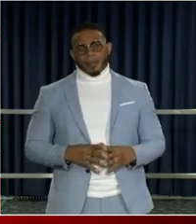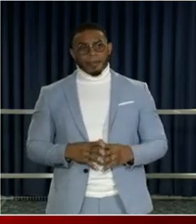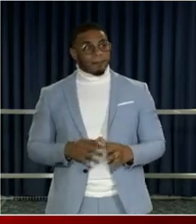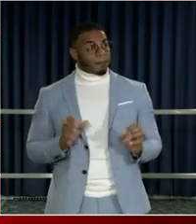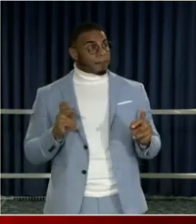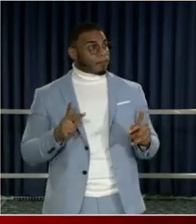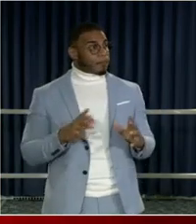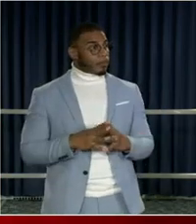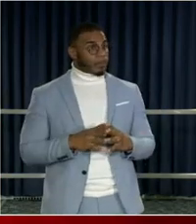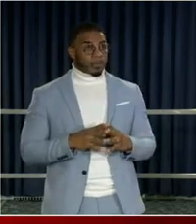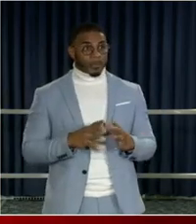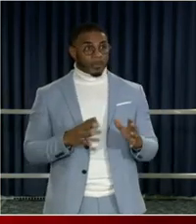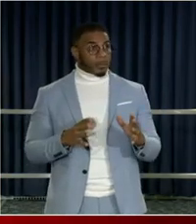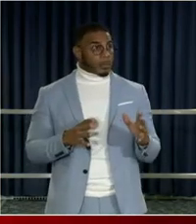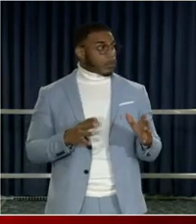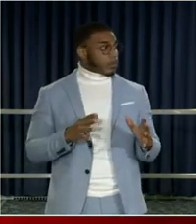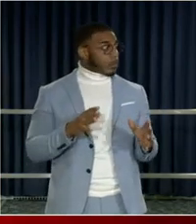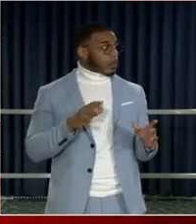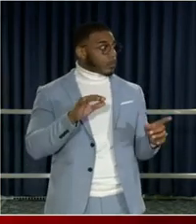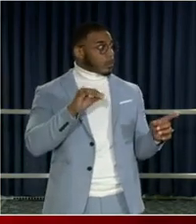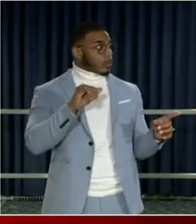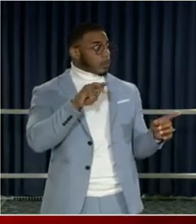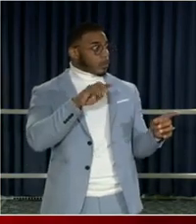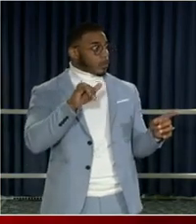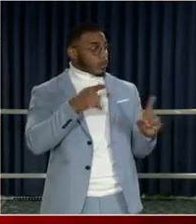Okay. Who's